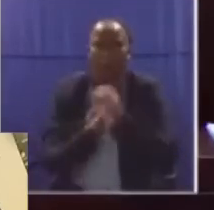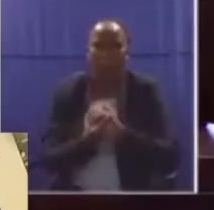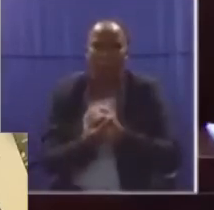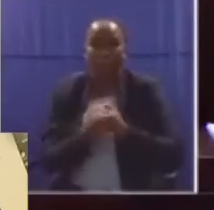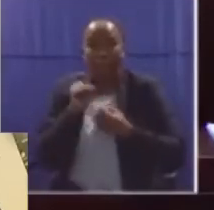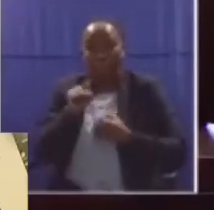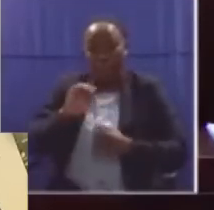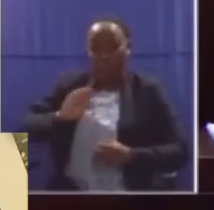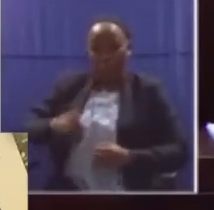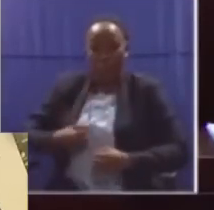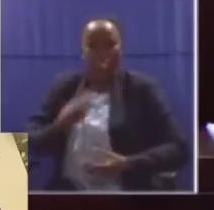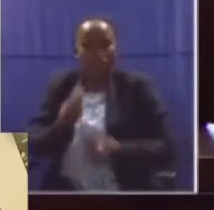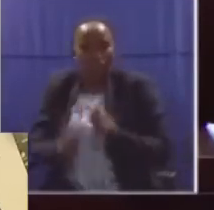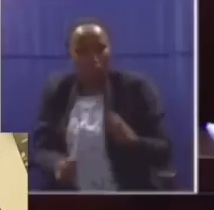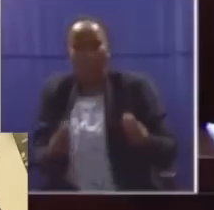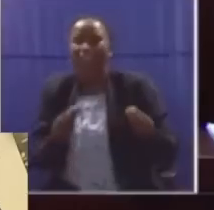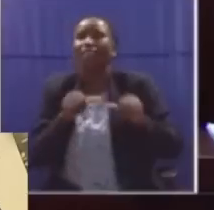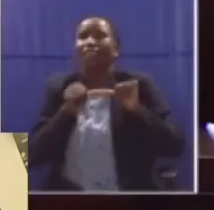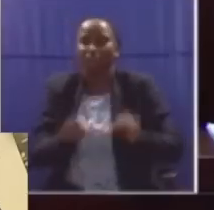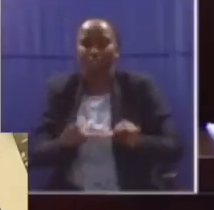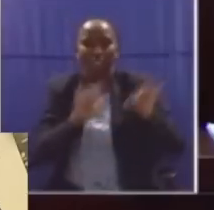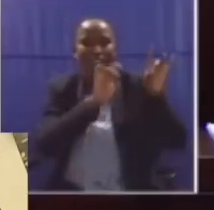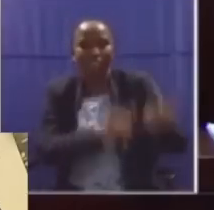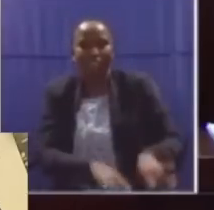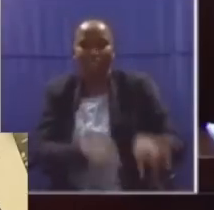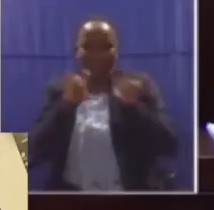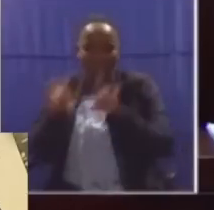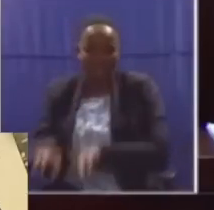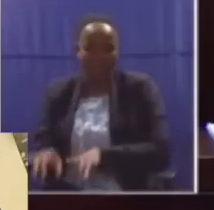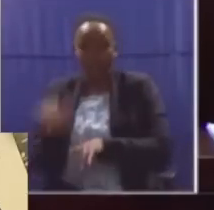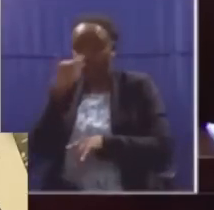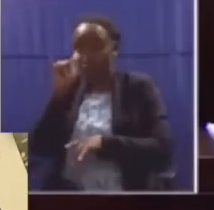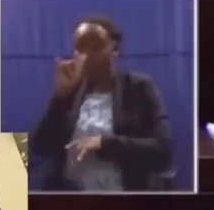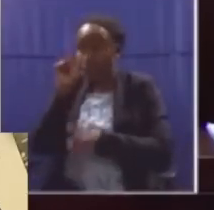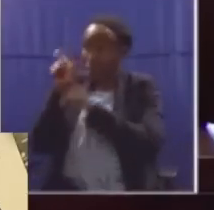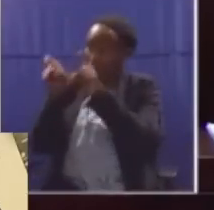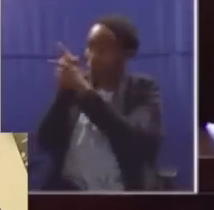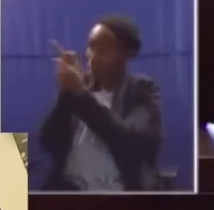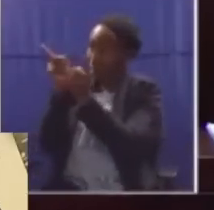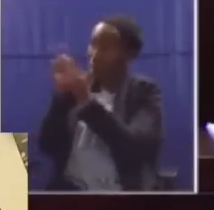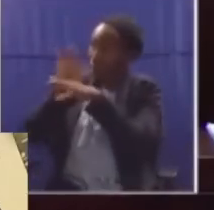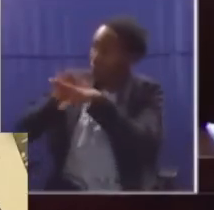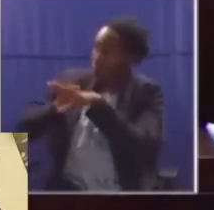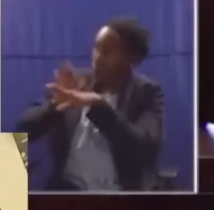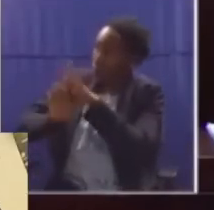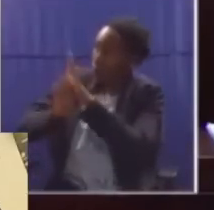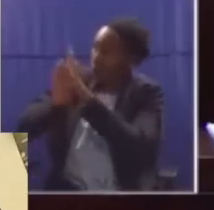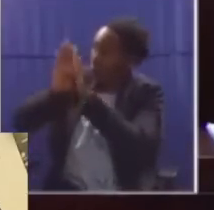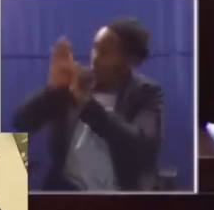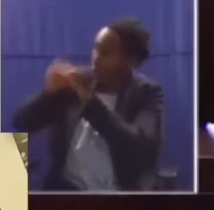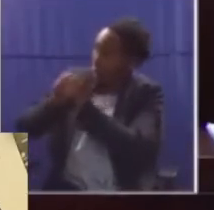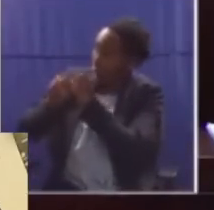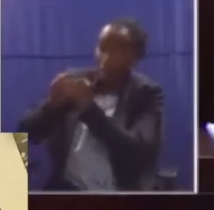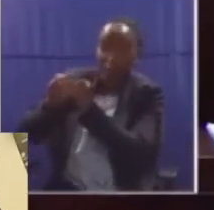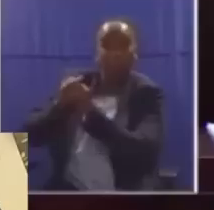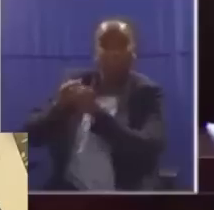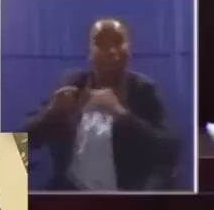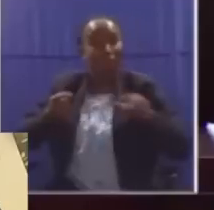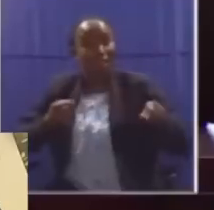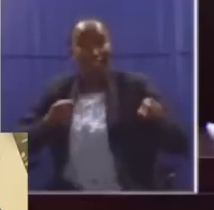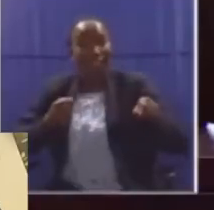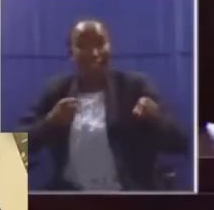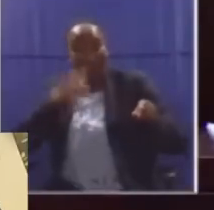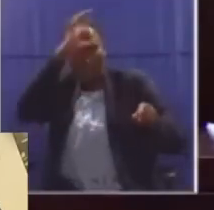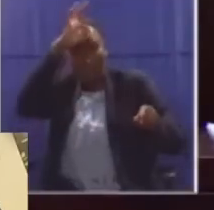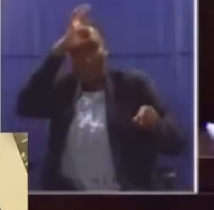children continue unabated. Organized criminal syndicates have become more sophisticated and better resourced than our own state security